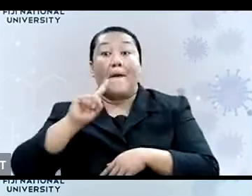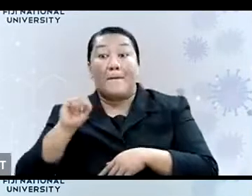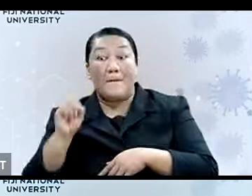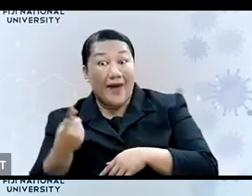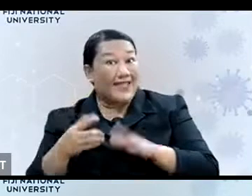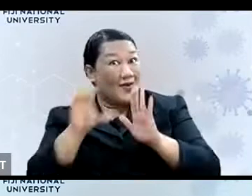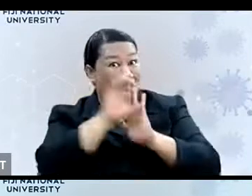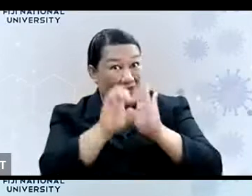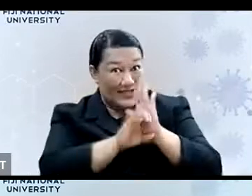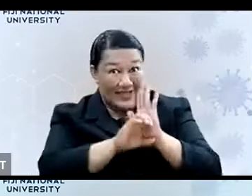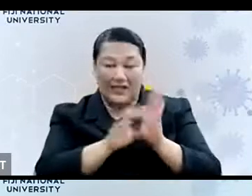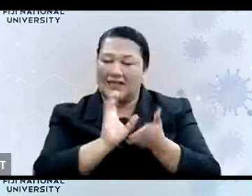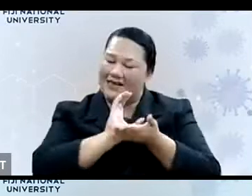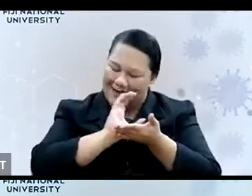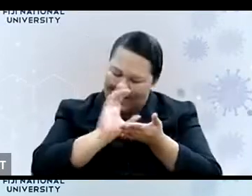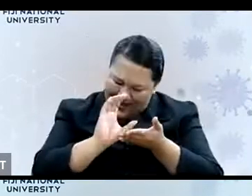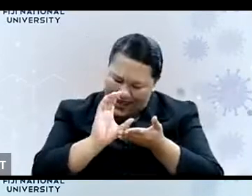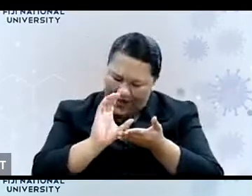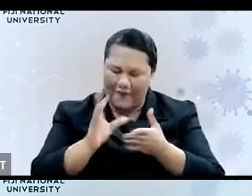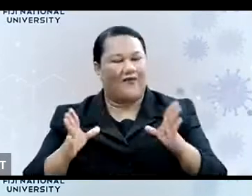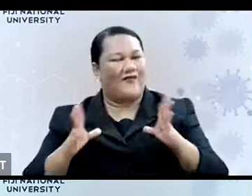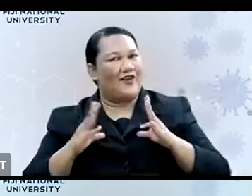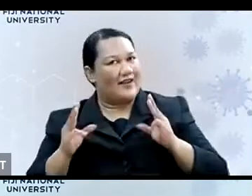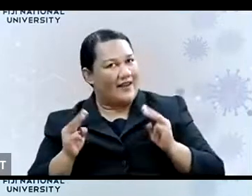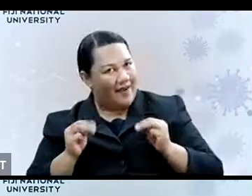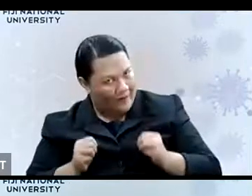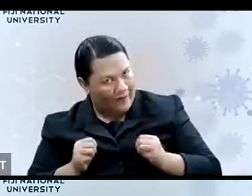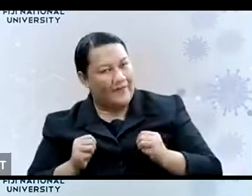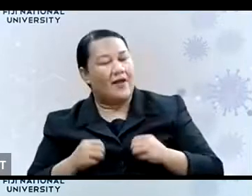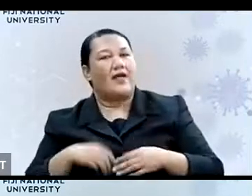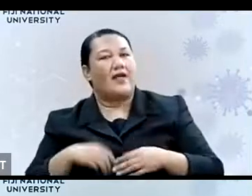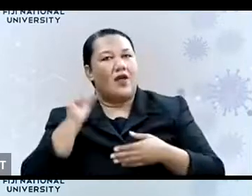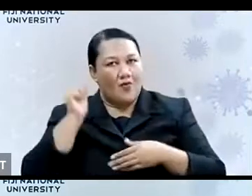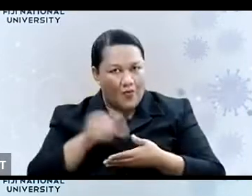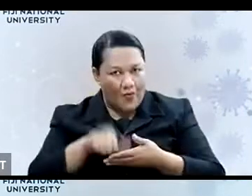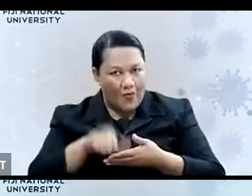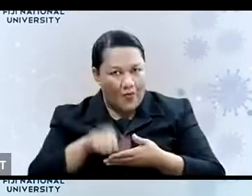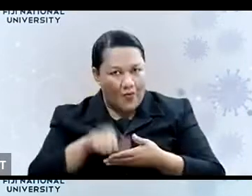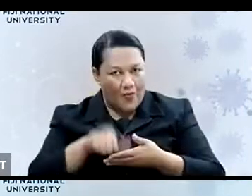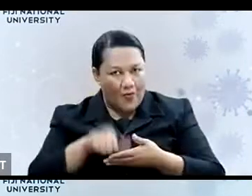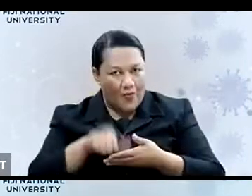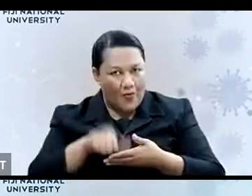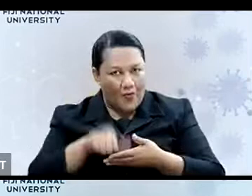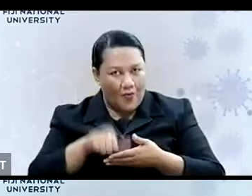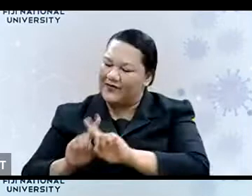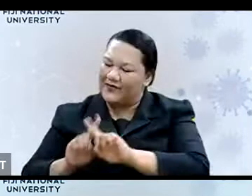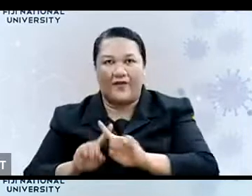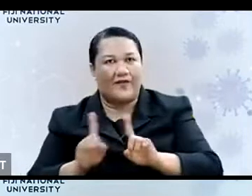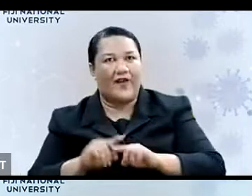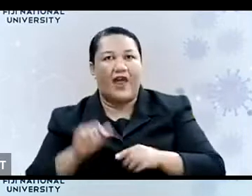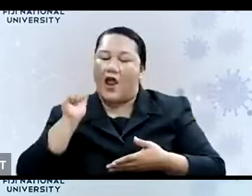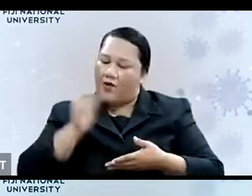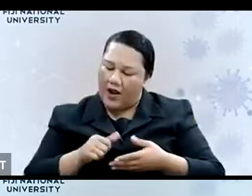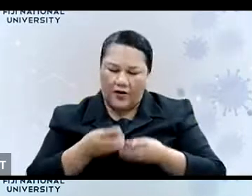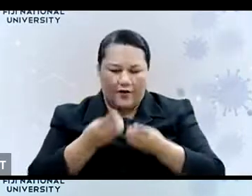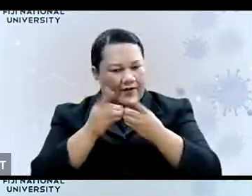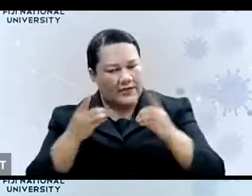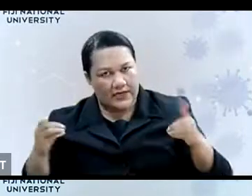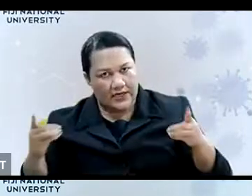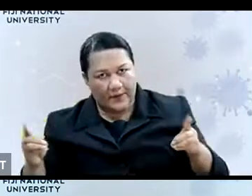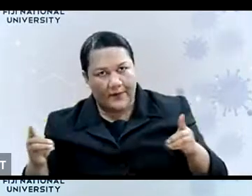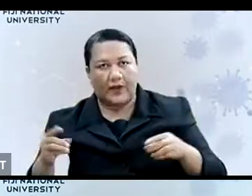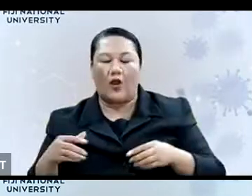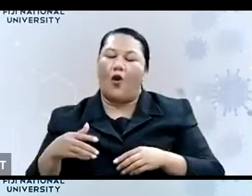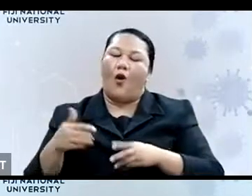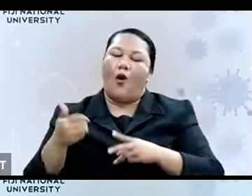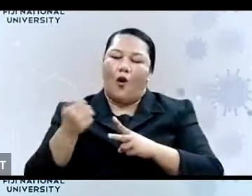to certain freedoms, and in particular, the right to freedom from discrimination on the basis of health status, on